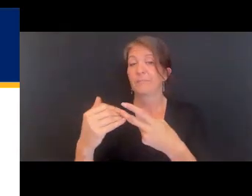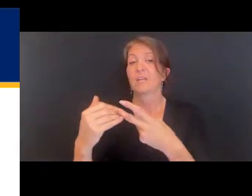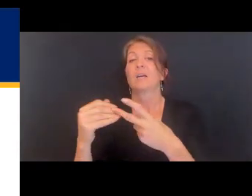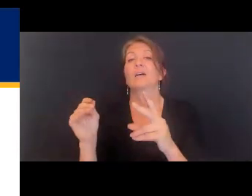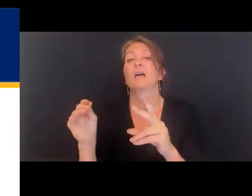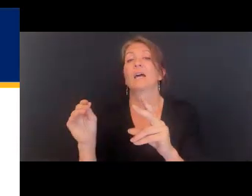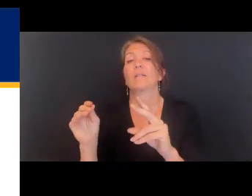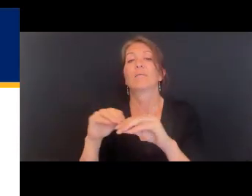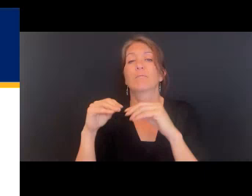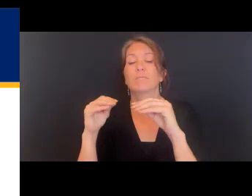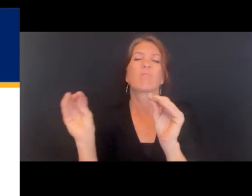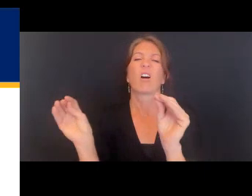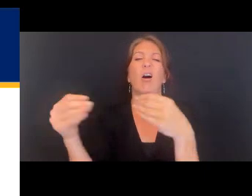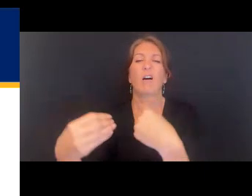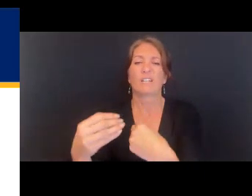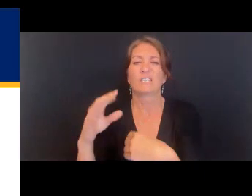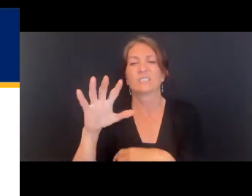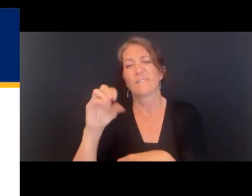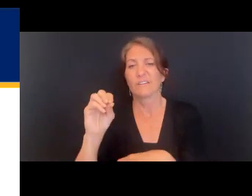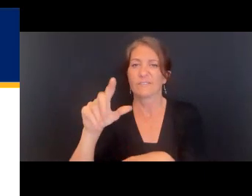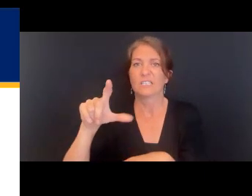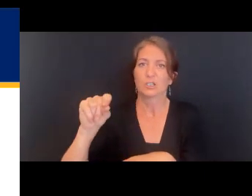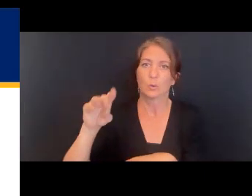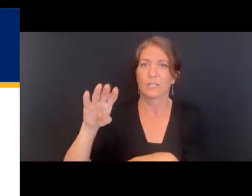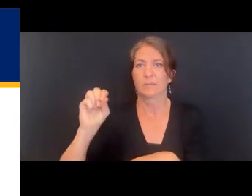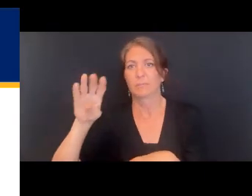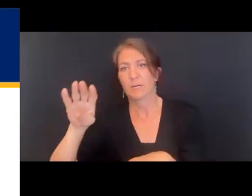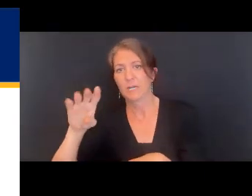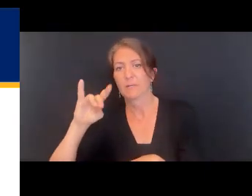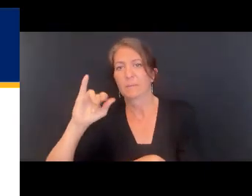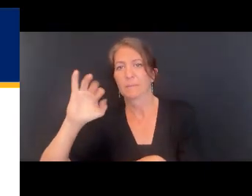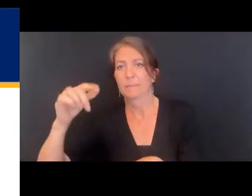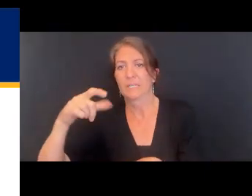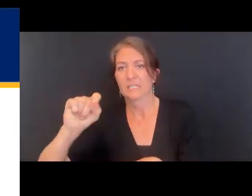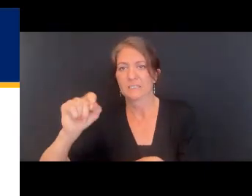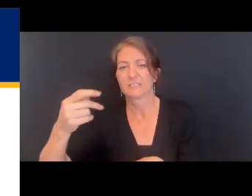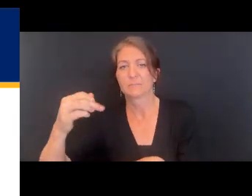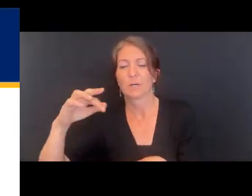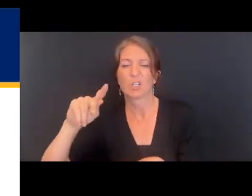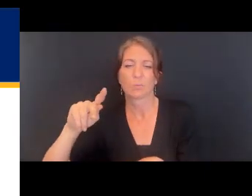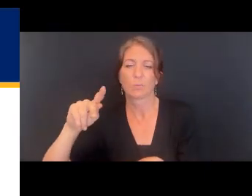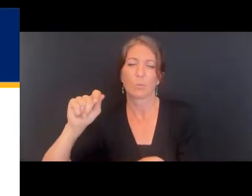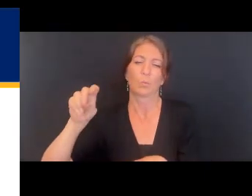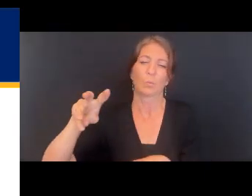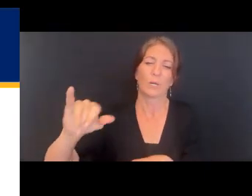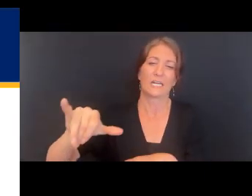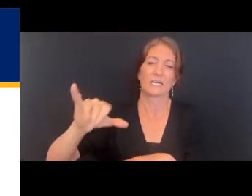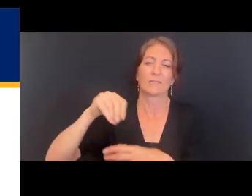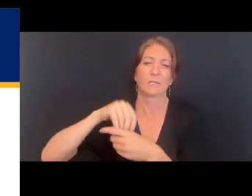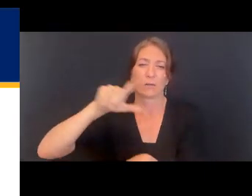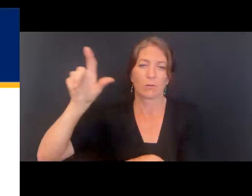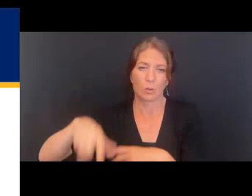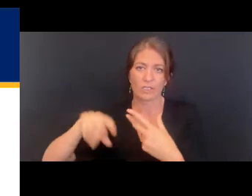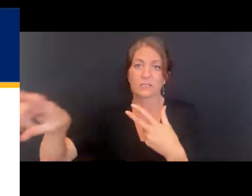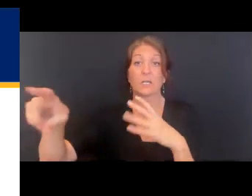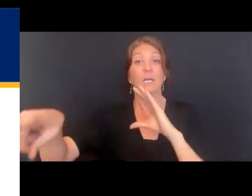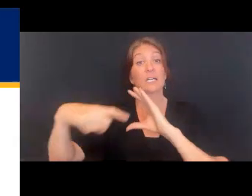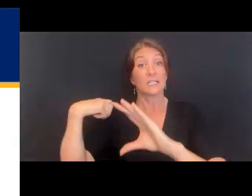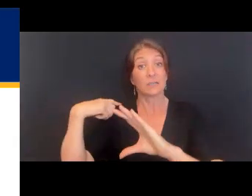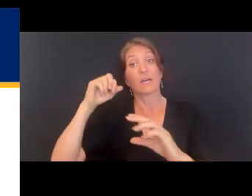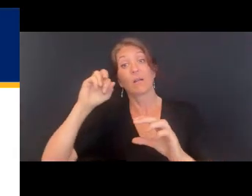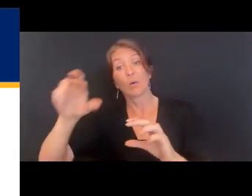in Lawrence. We have online inquiry through our website. And then, of course, they can email us directly, and